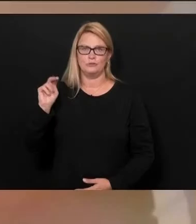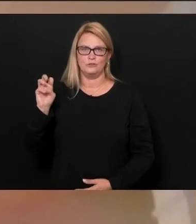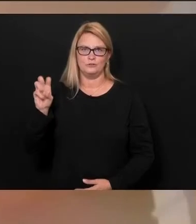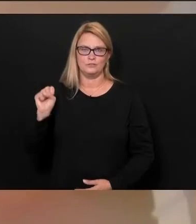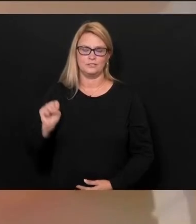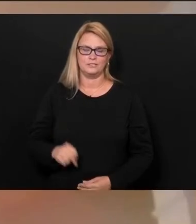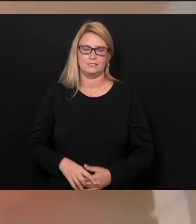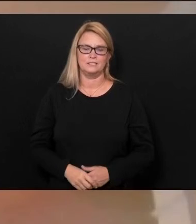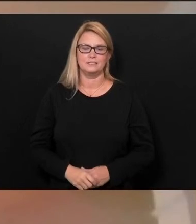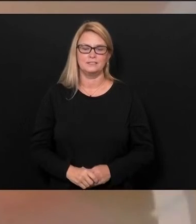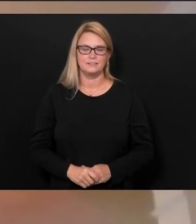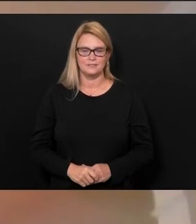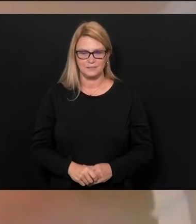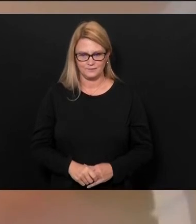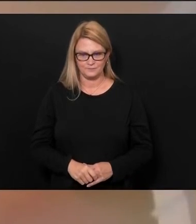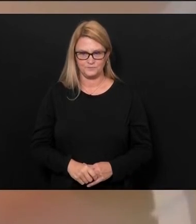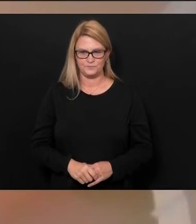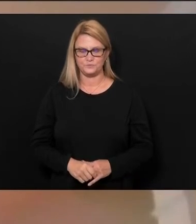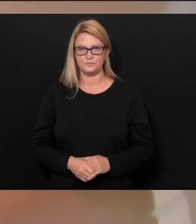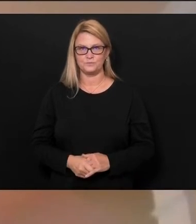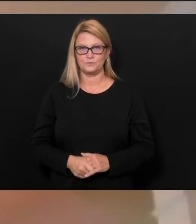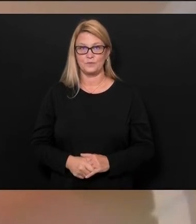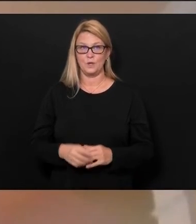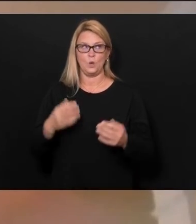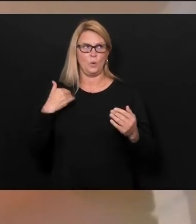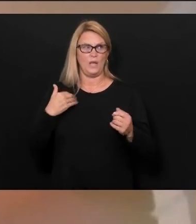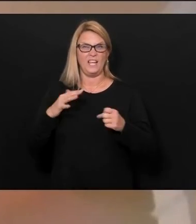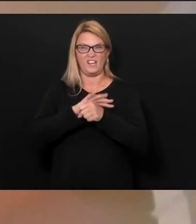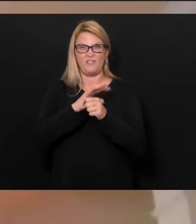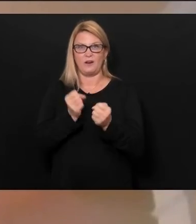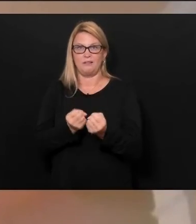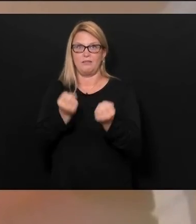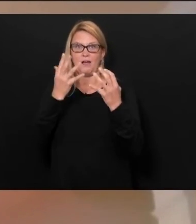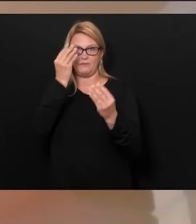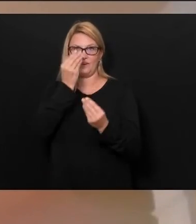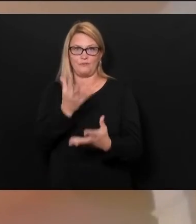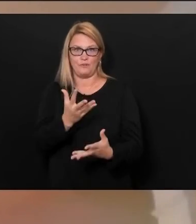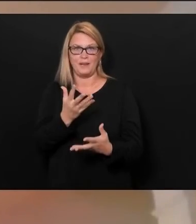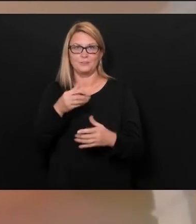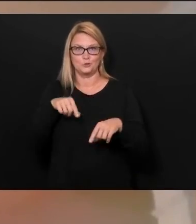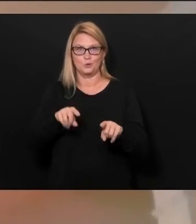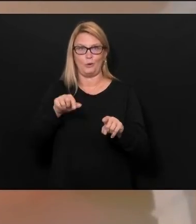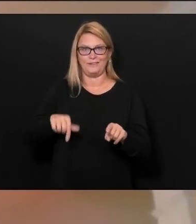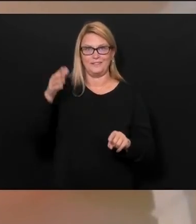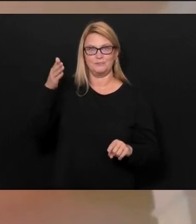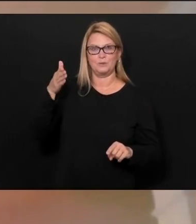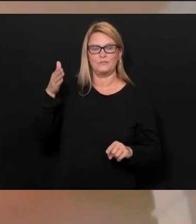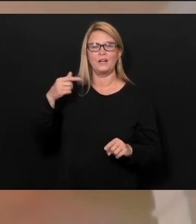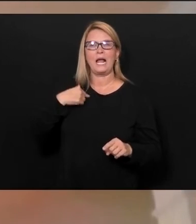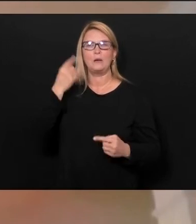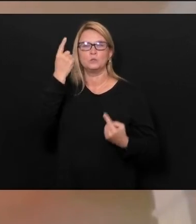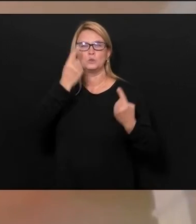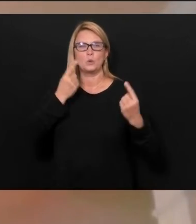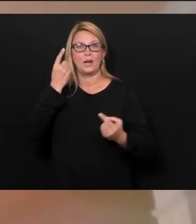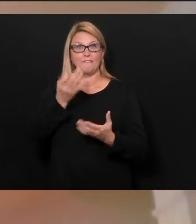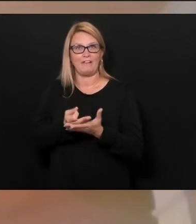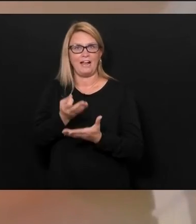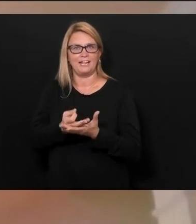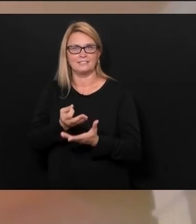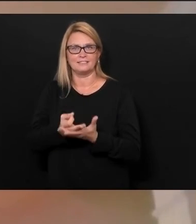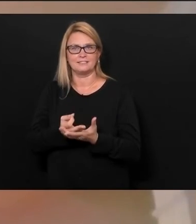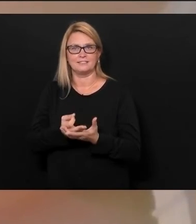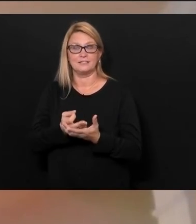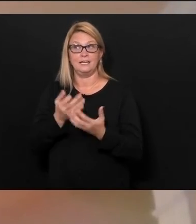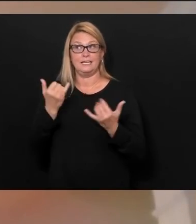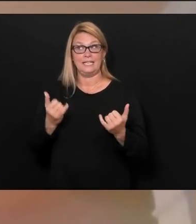everyone. We cover a lot of ground in these briefings, and I am wondering about finances. Now that we're about halfway